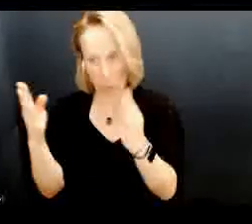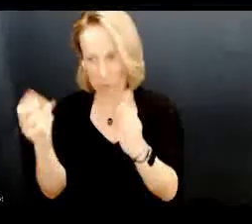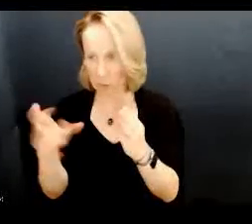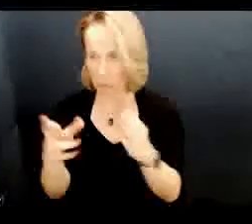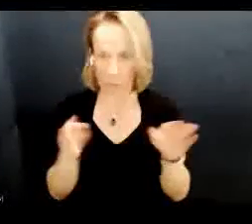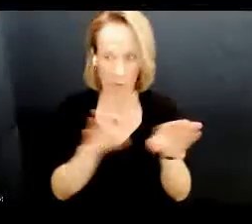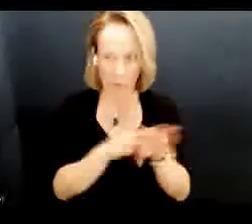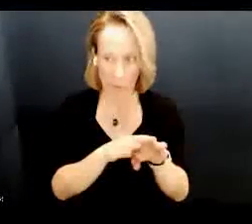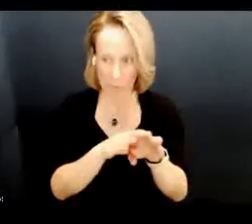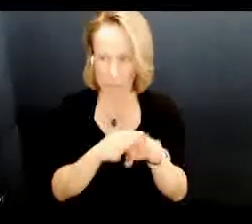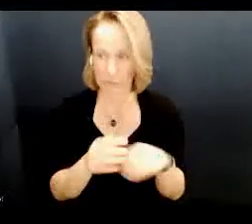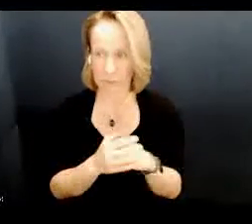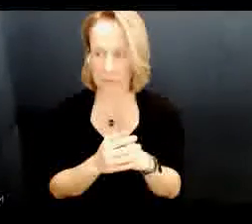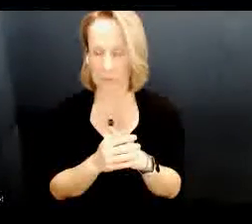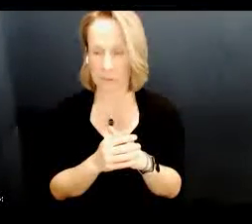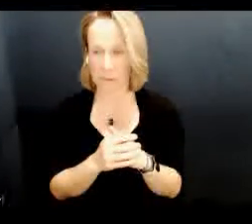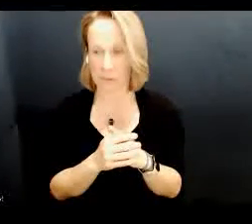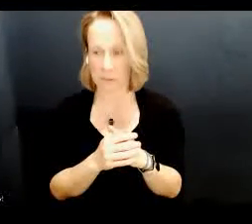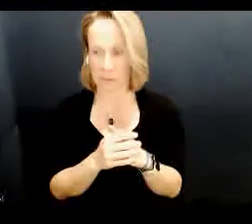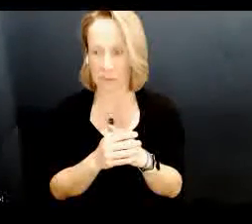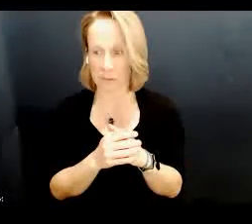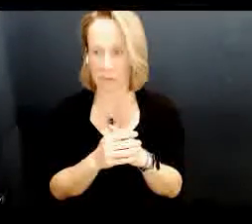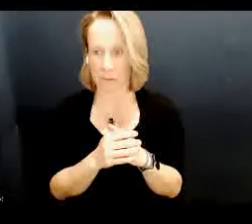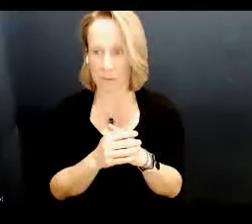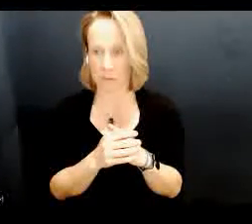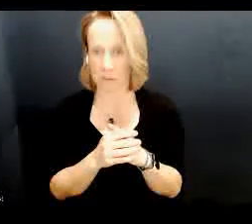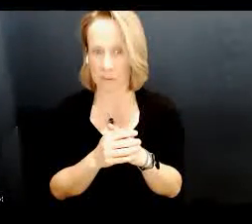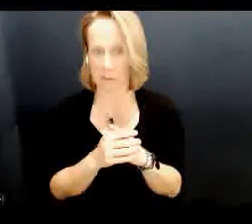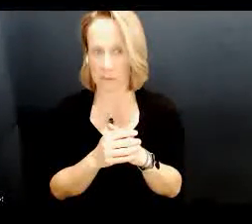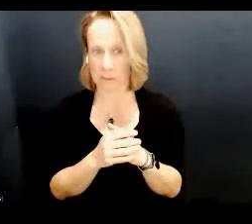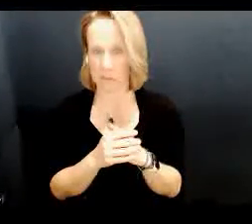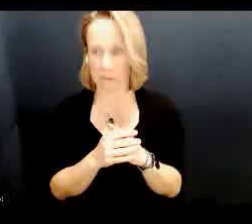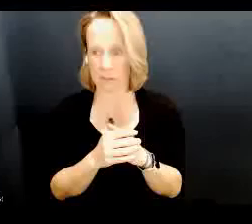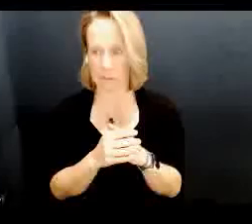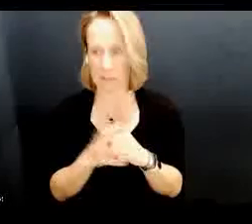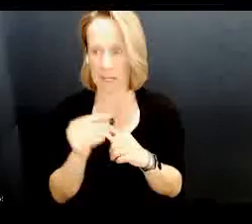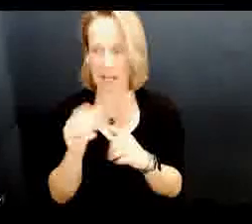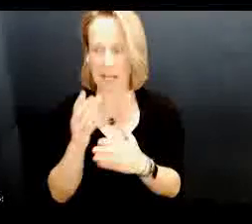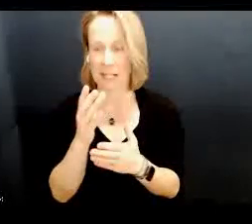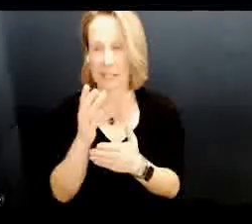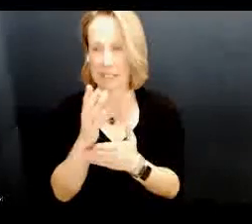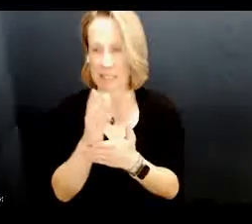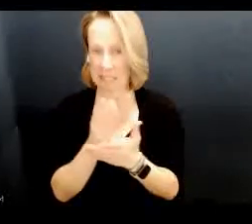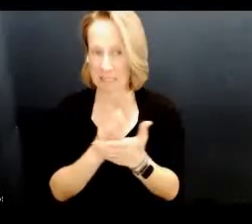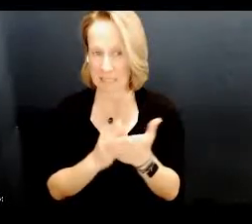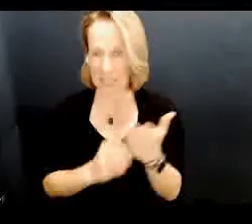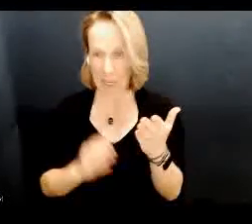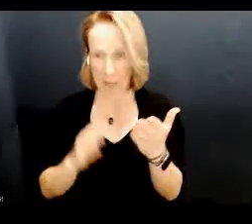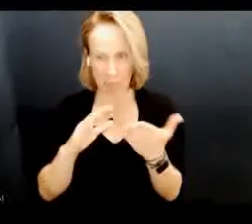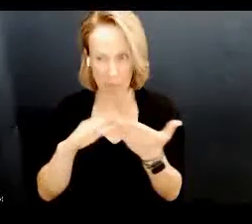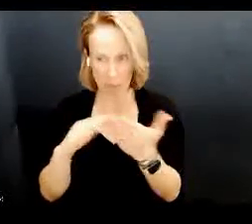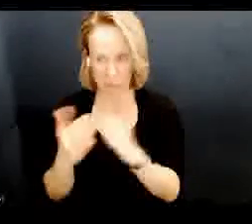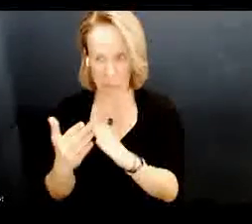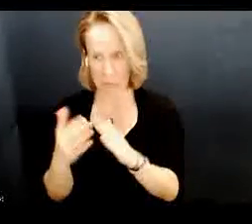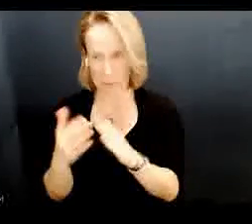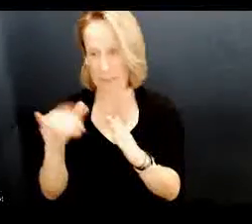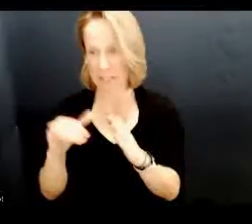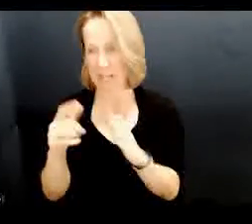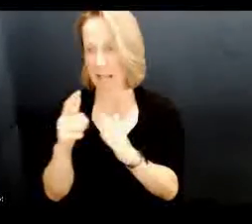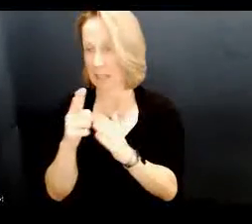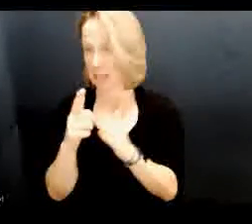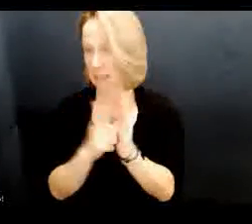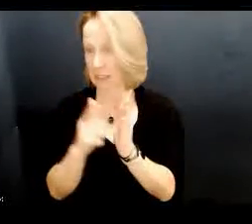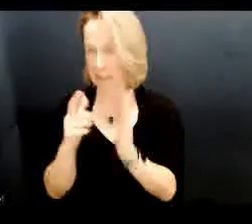involved. And then in some communities, I've seen that the prosecutors are just not comfortable